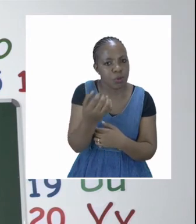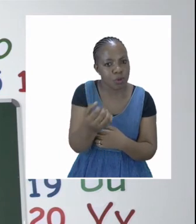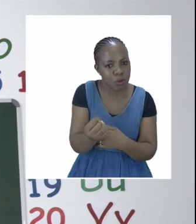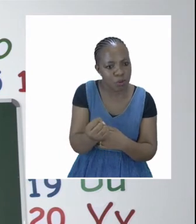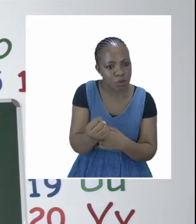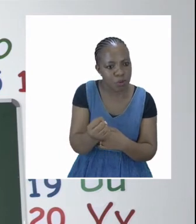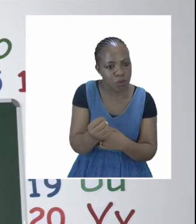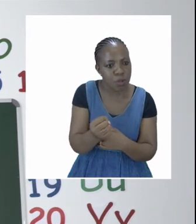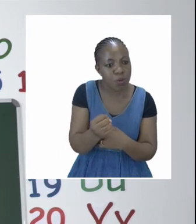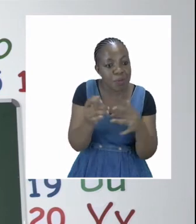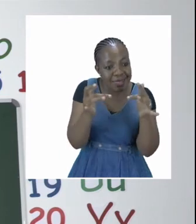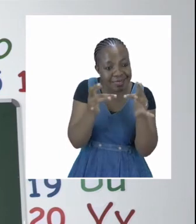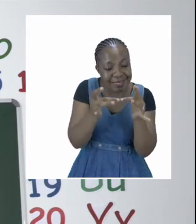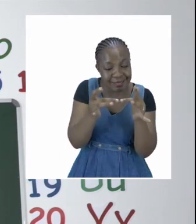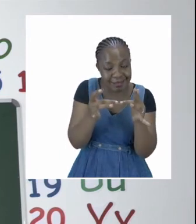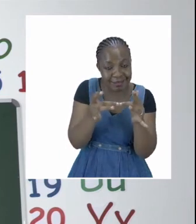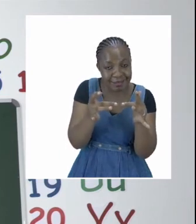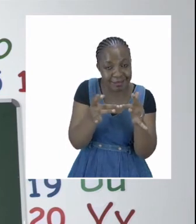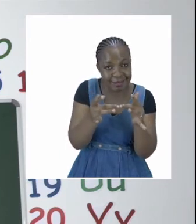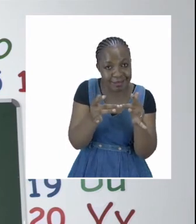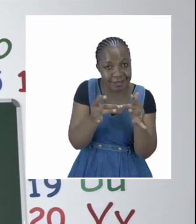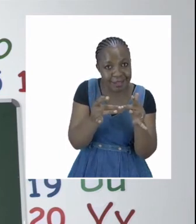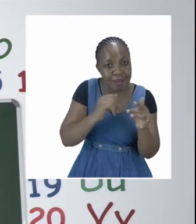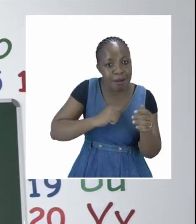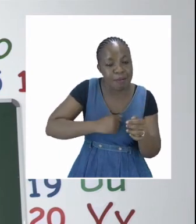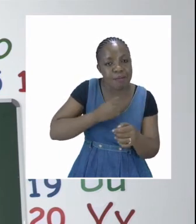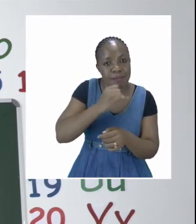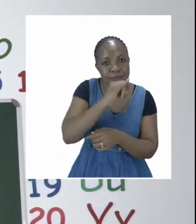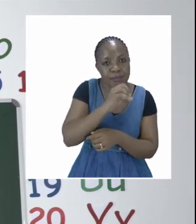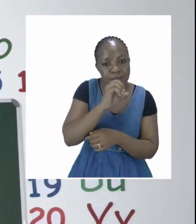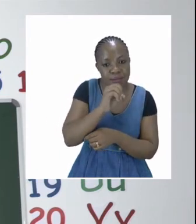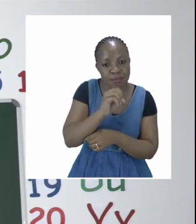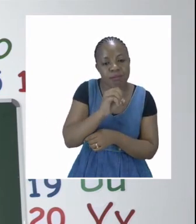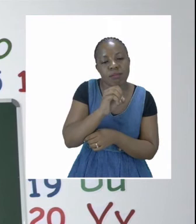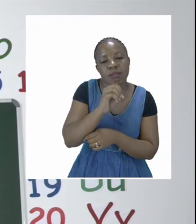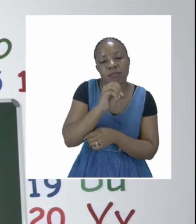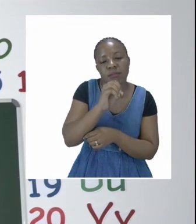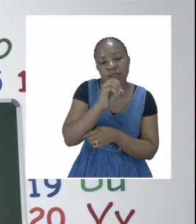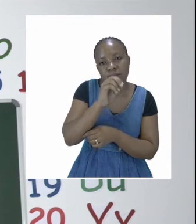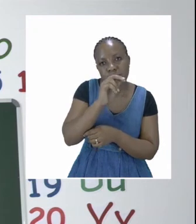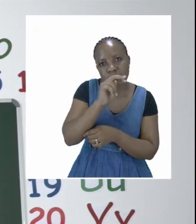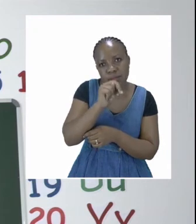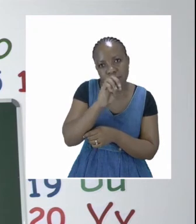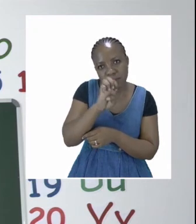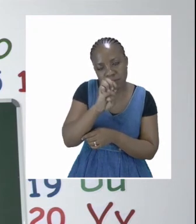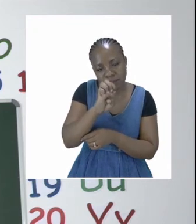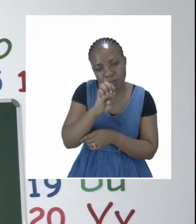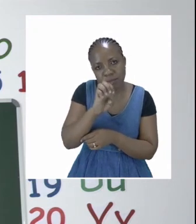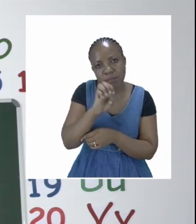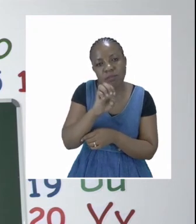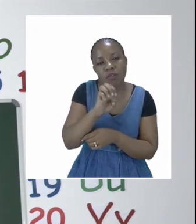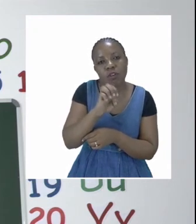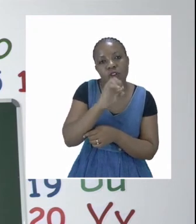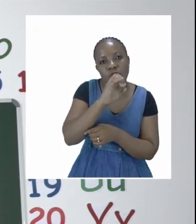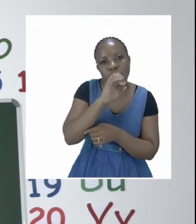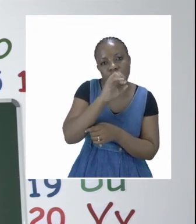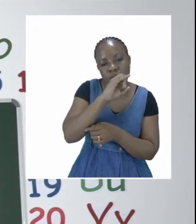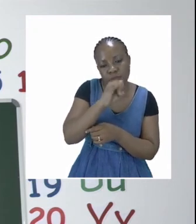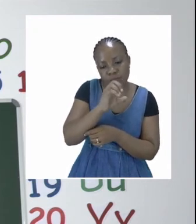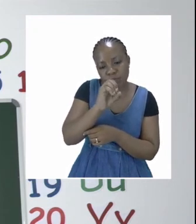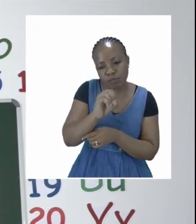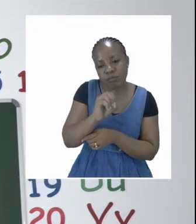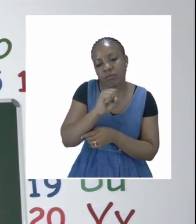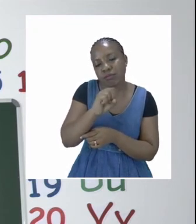our online platforms, My Zone and Zoshi Facebook pages, and in addition,